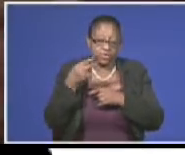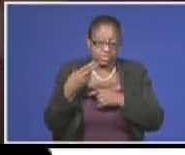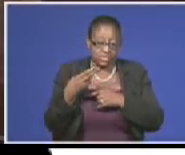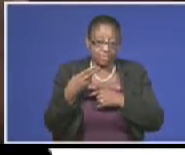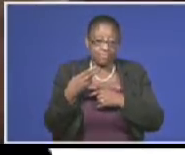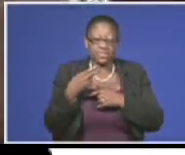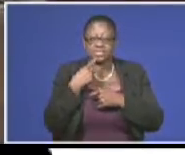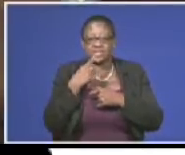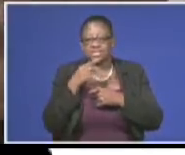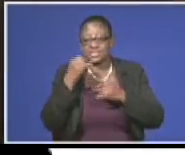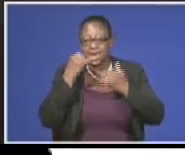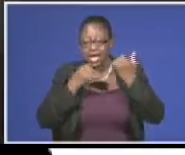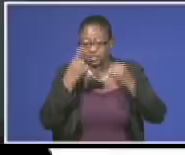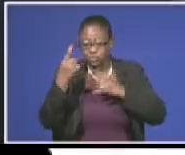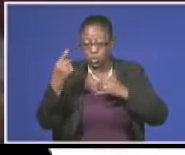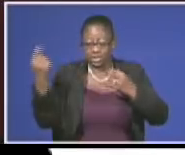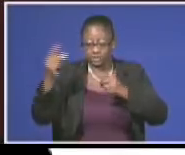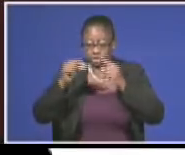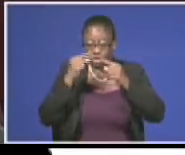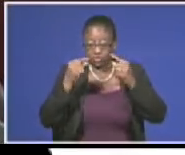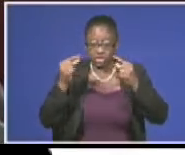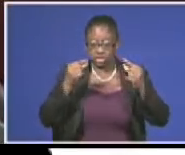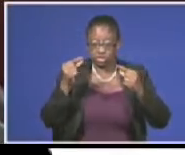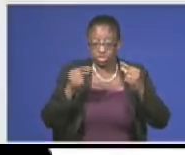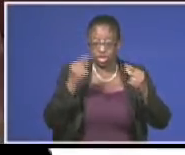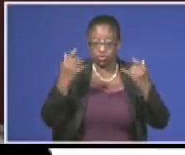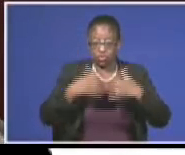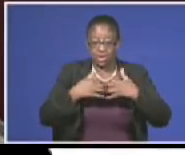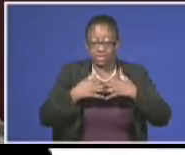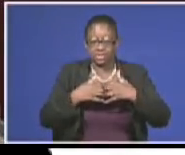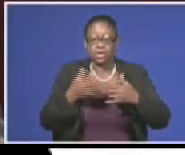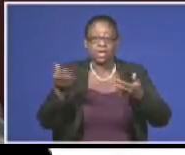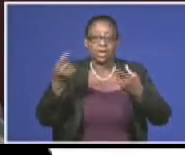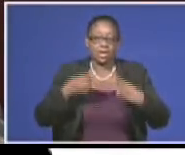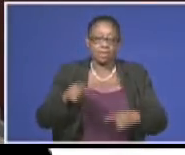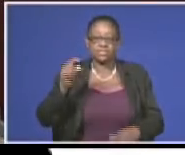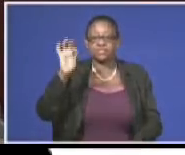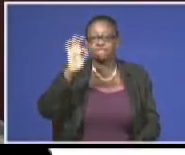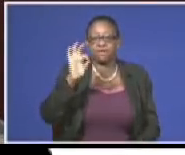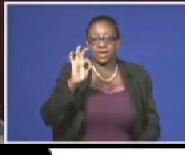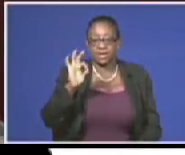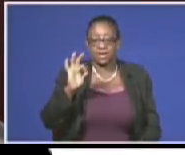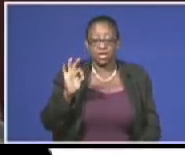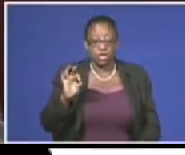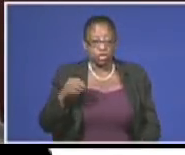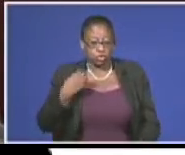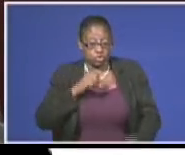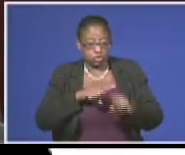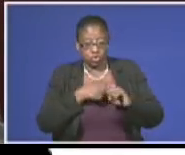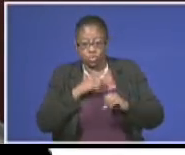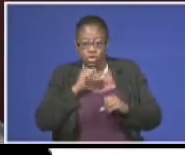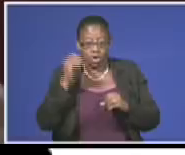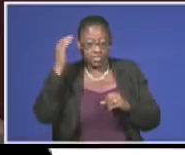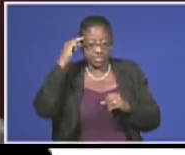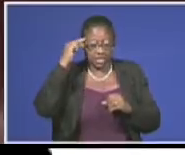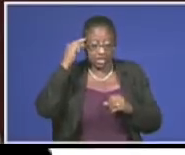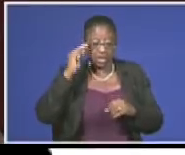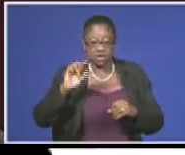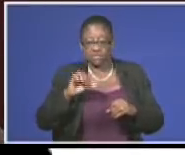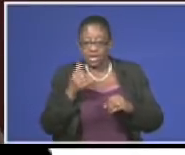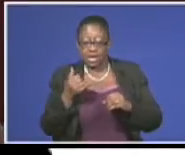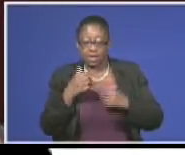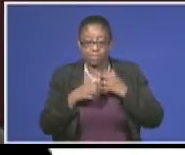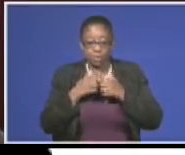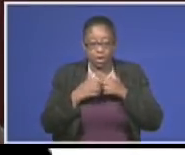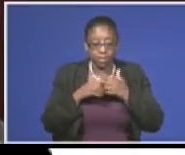be along the route that we have already published. We're not anticipating any interruptions in traffic or